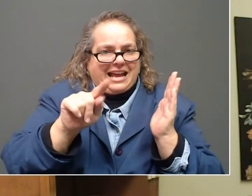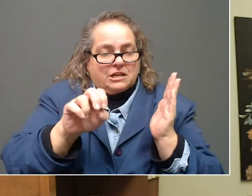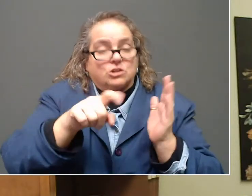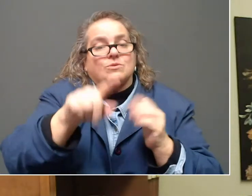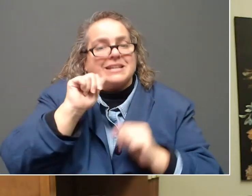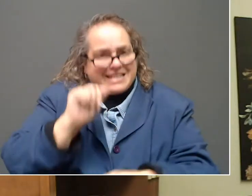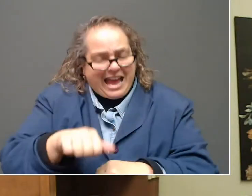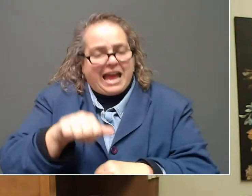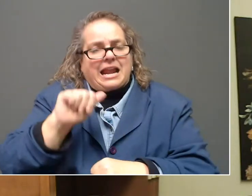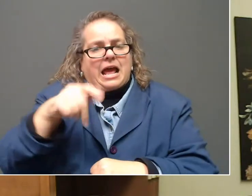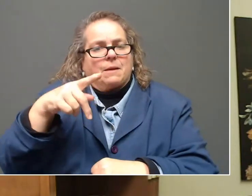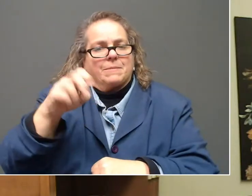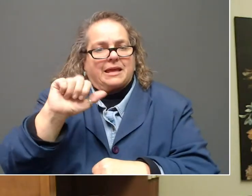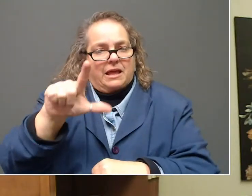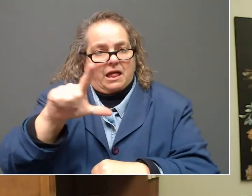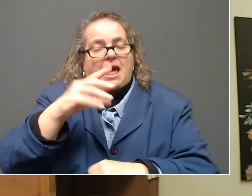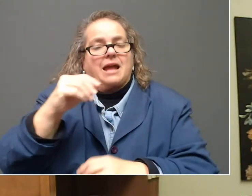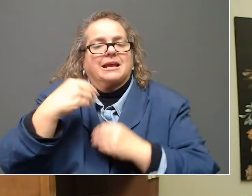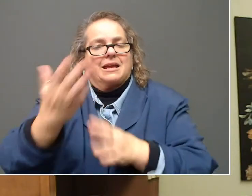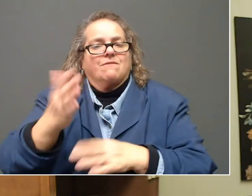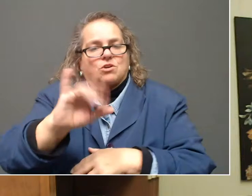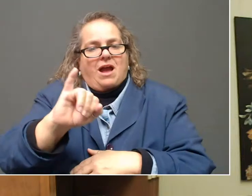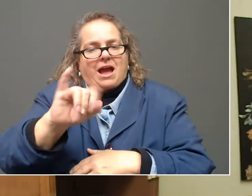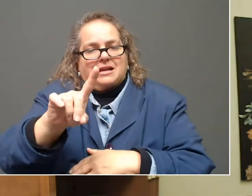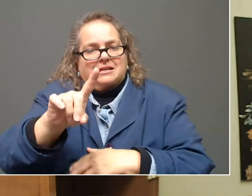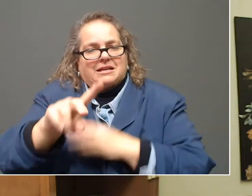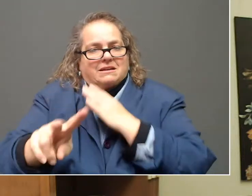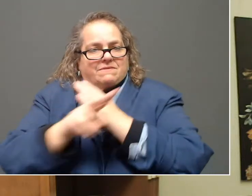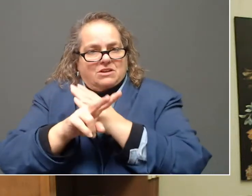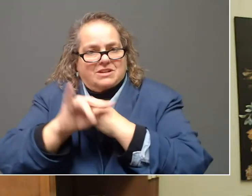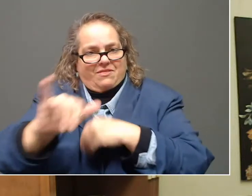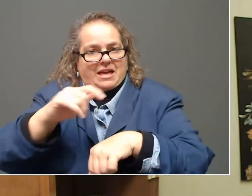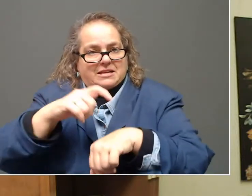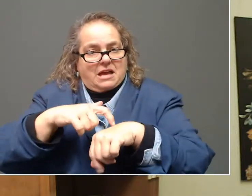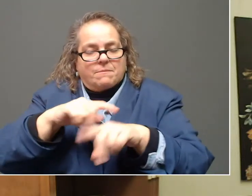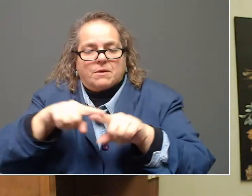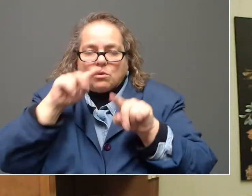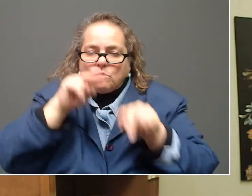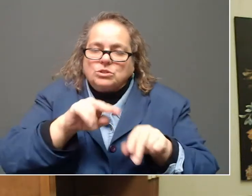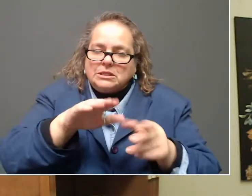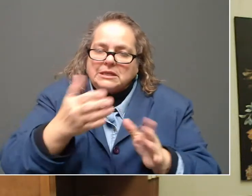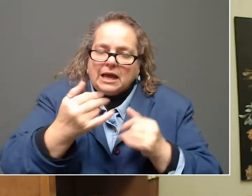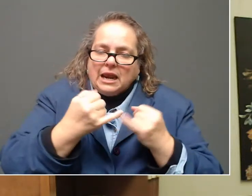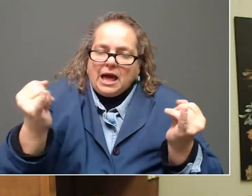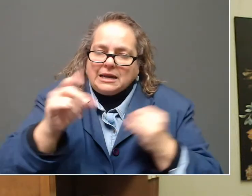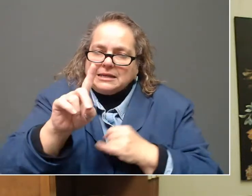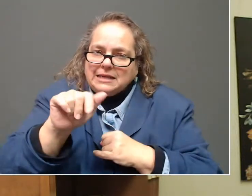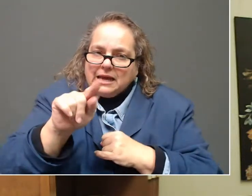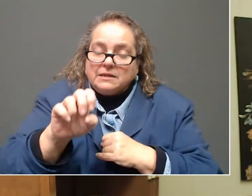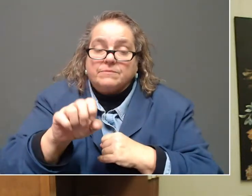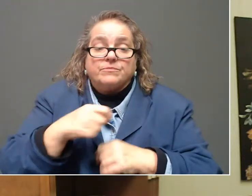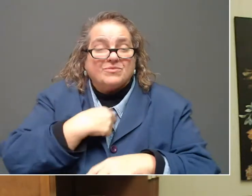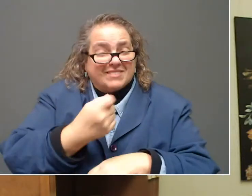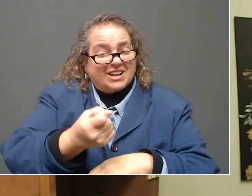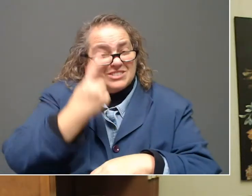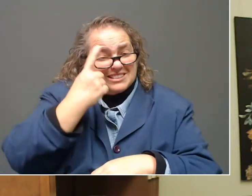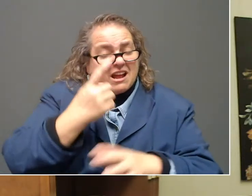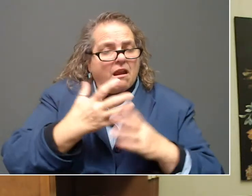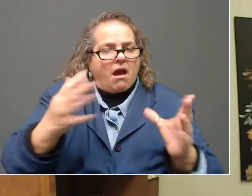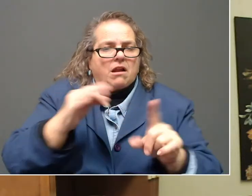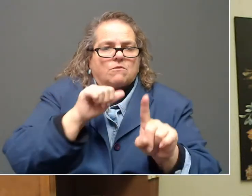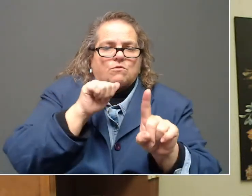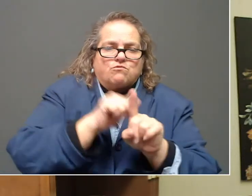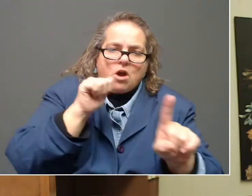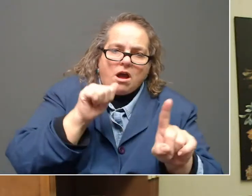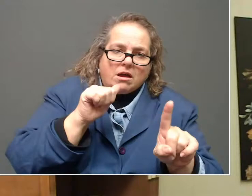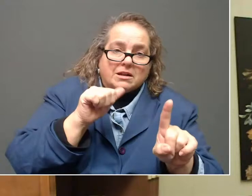older claims where people have had time to upload those documents and haven't. Now, if you got that email and you are a real